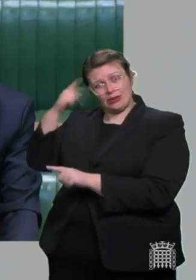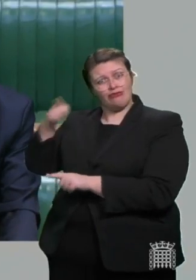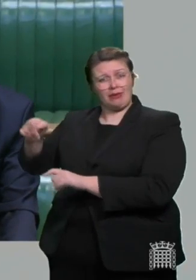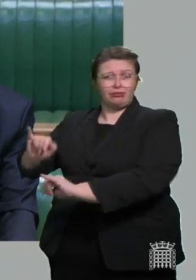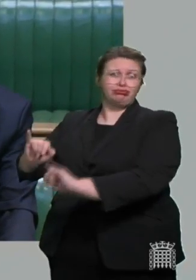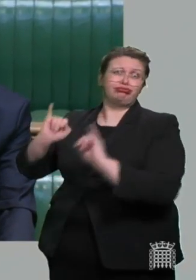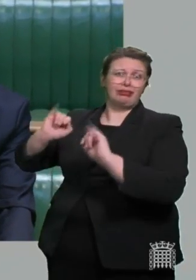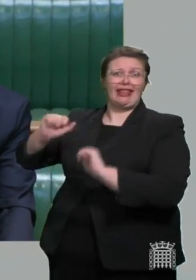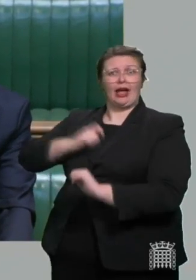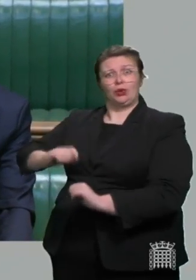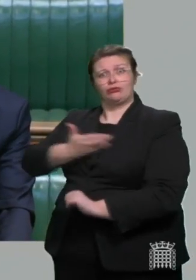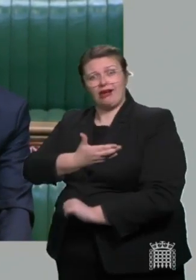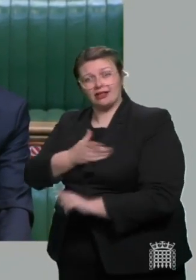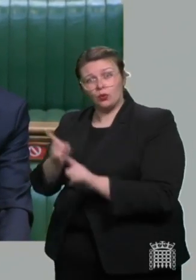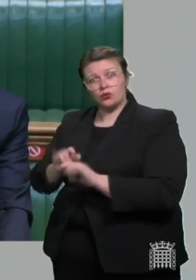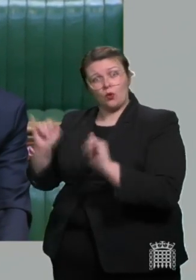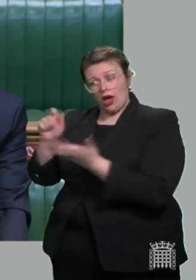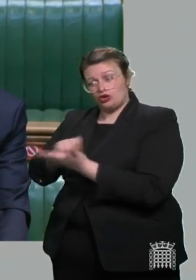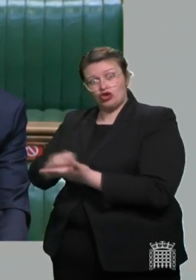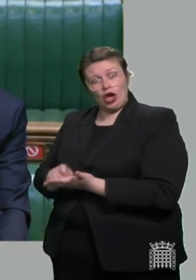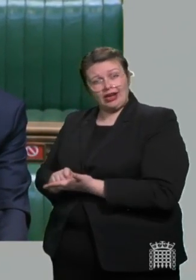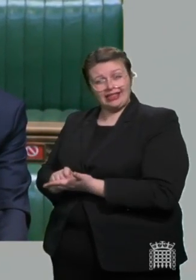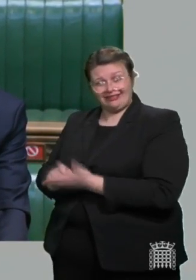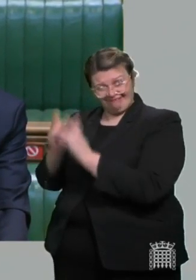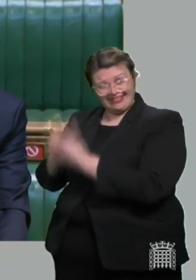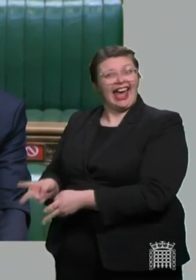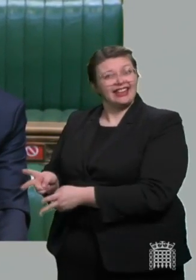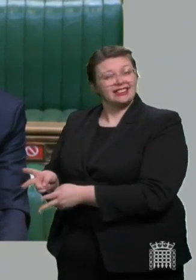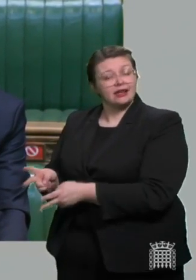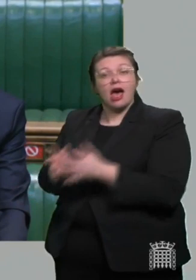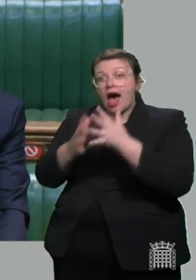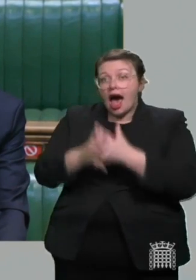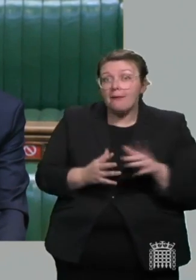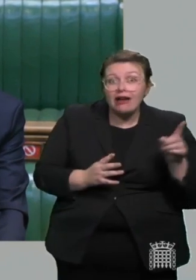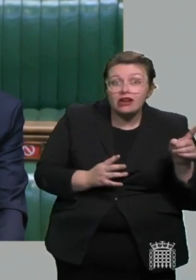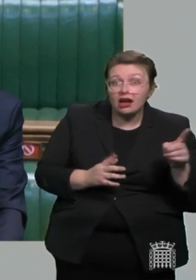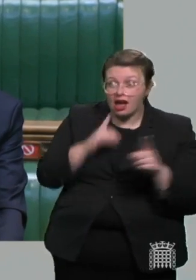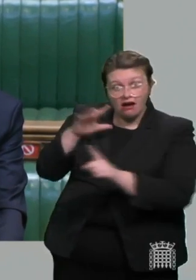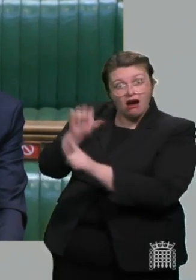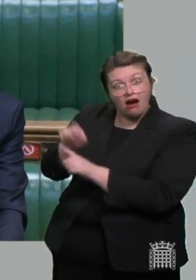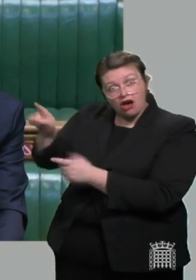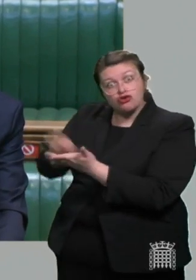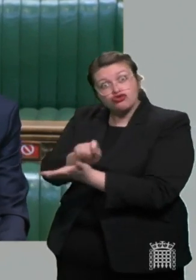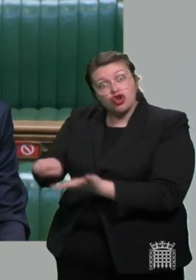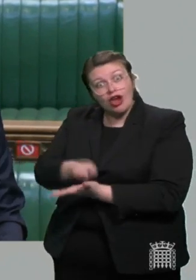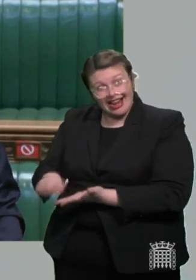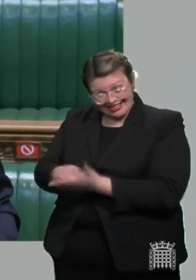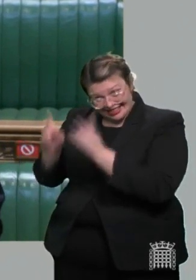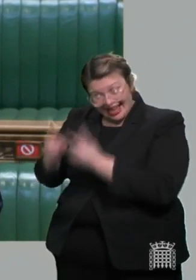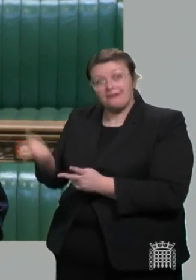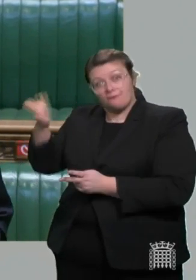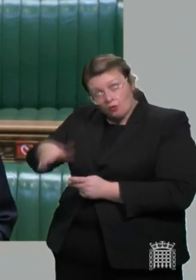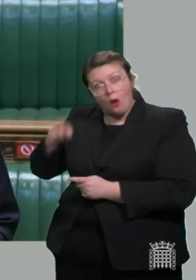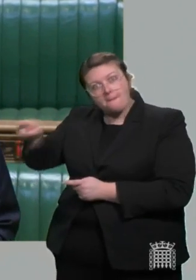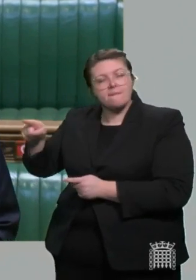Jamal Khashoggi, a murder the US has concluded was approved by the Saudi Crown Prince. So I have to ask,